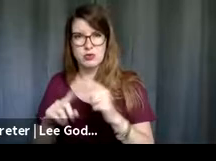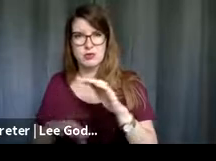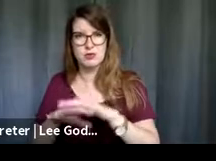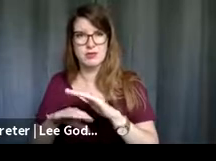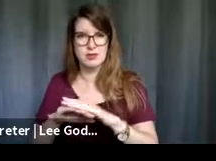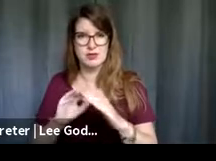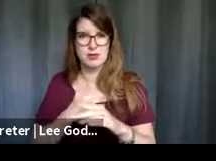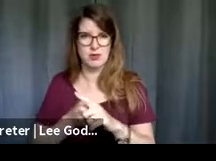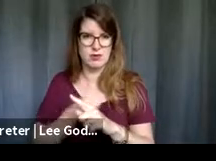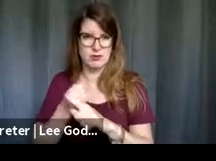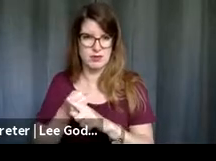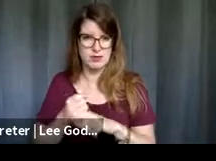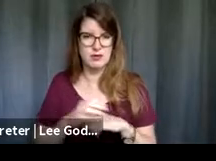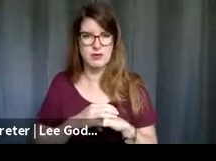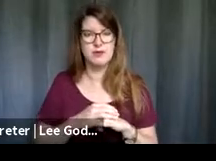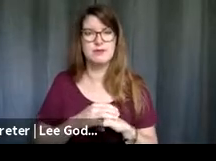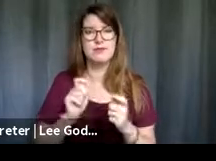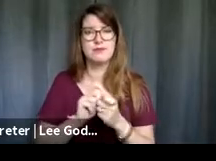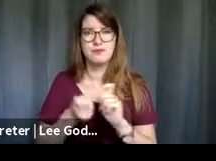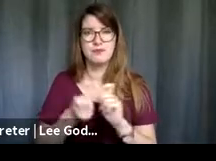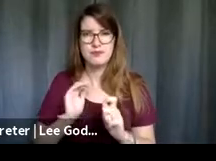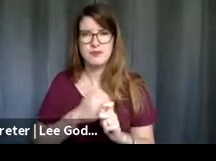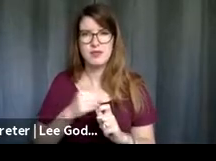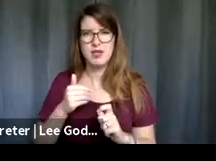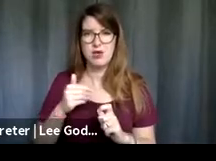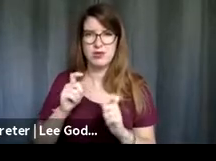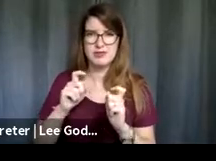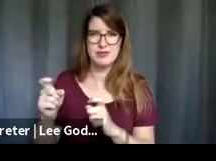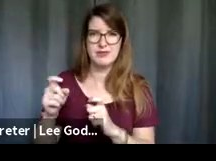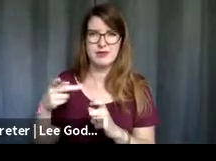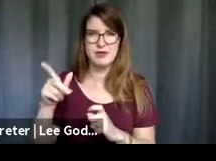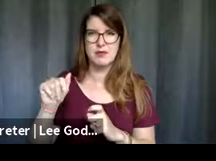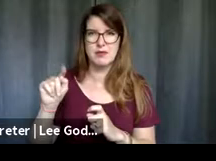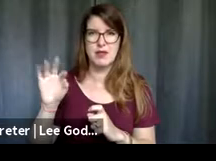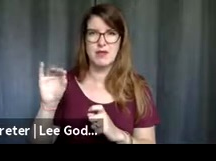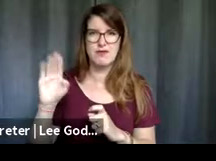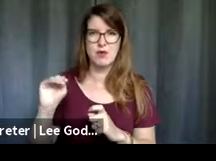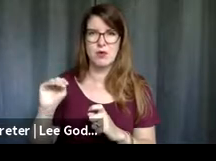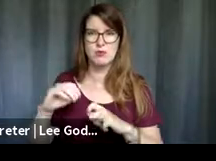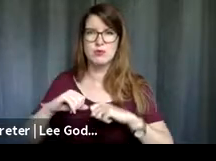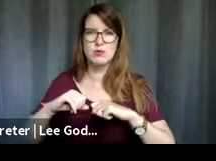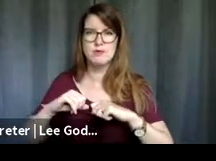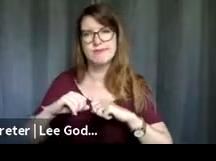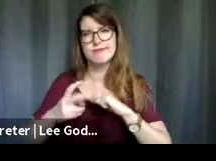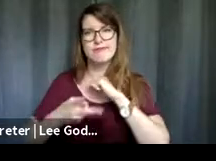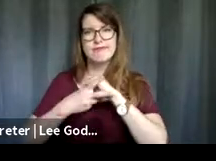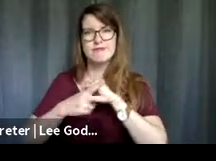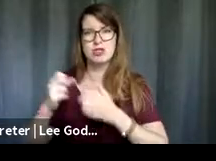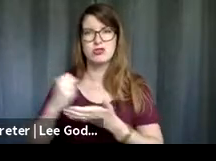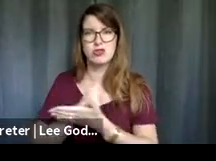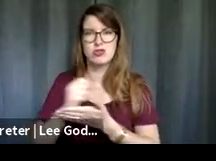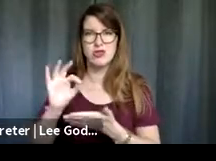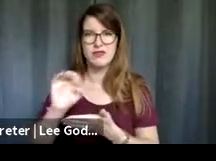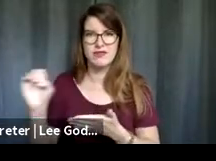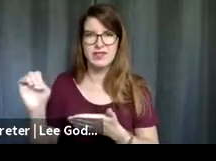our impact with our dollars. We changed our giving platform in order to save on credit card fees, in order to make those things a little